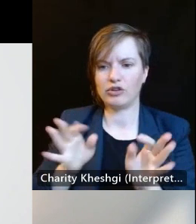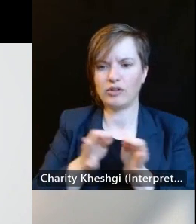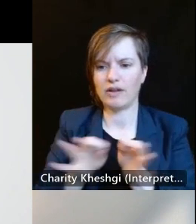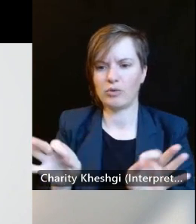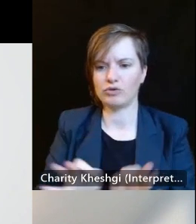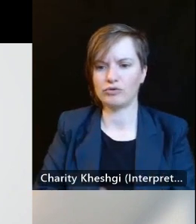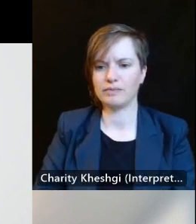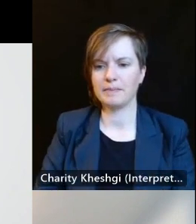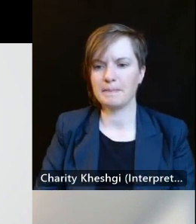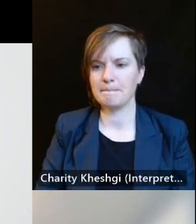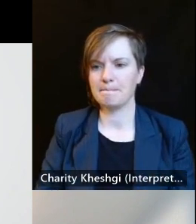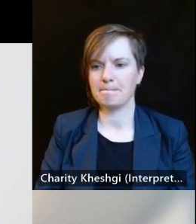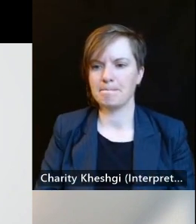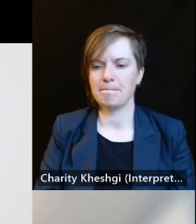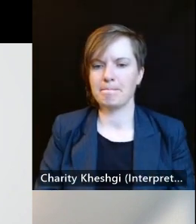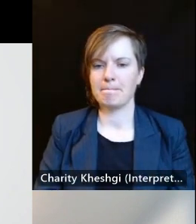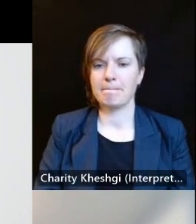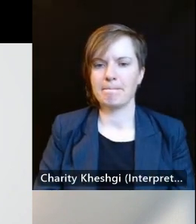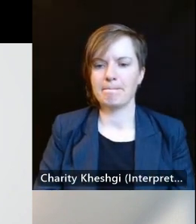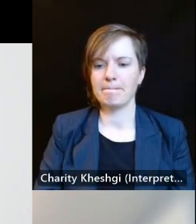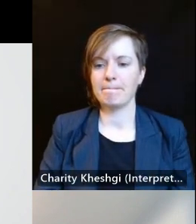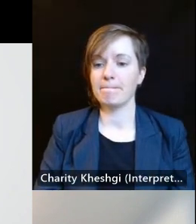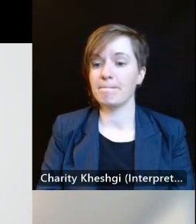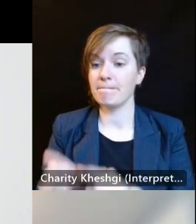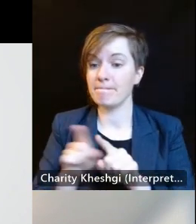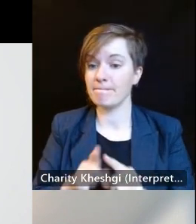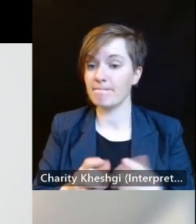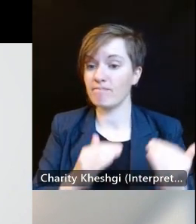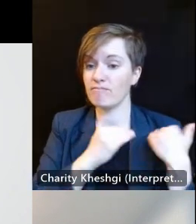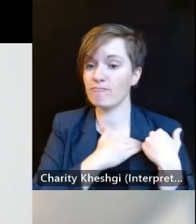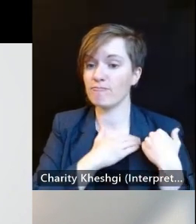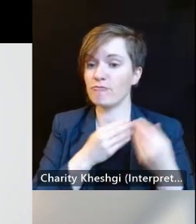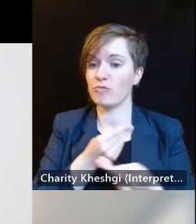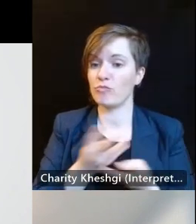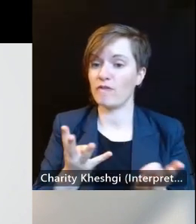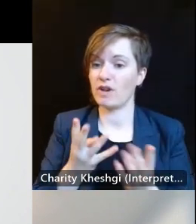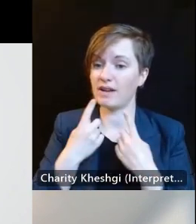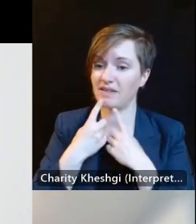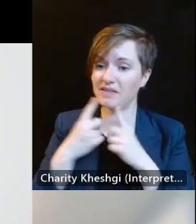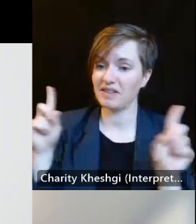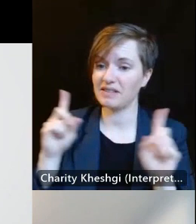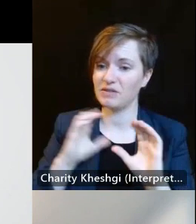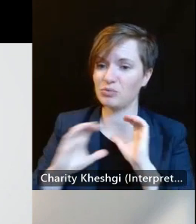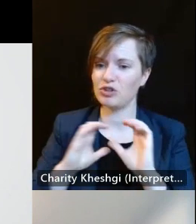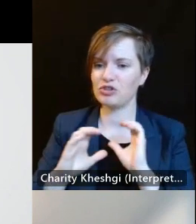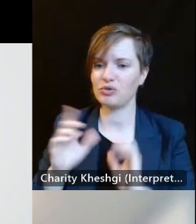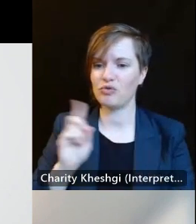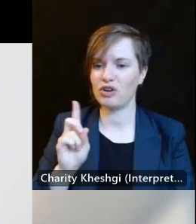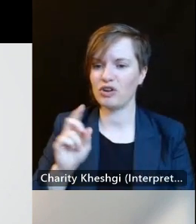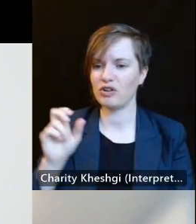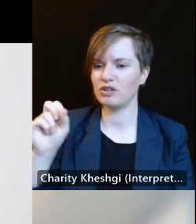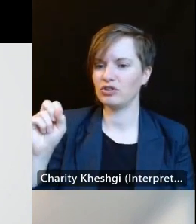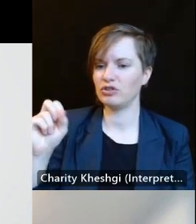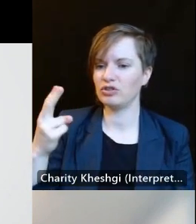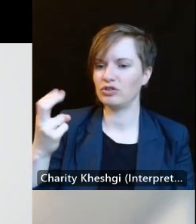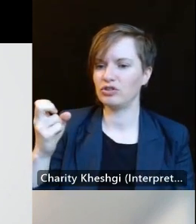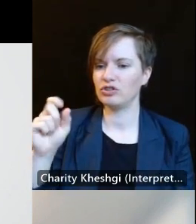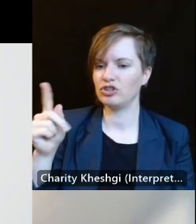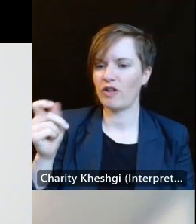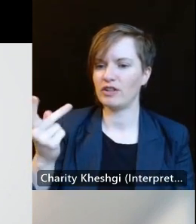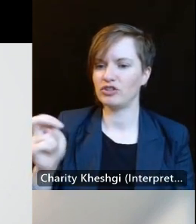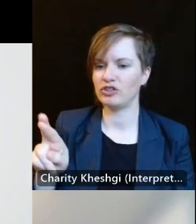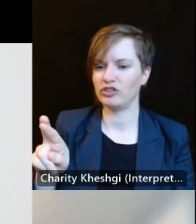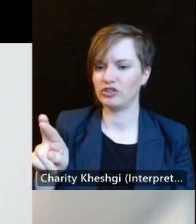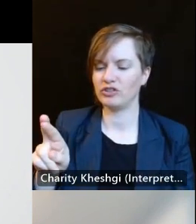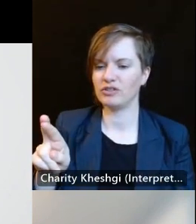There is also an obligation to provide effective communication in shelters if people are required to evacuate during